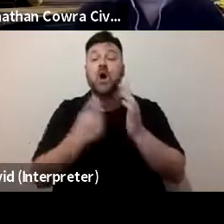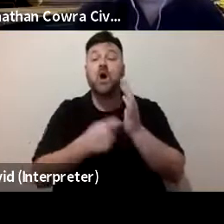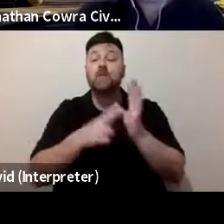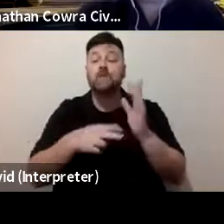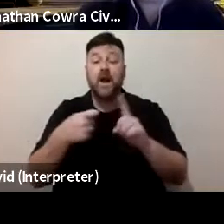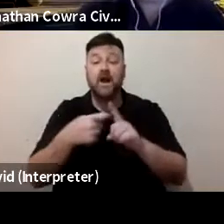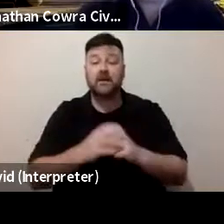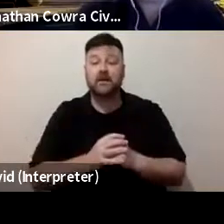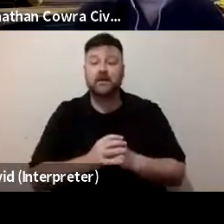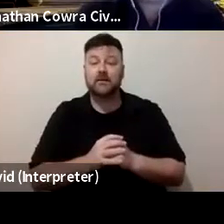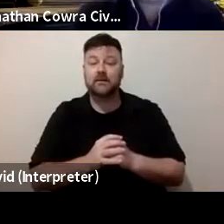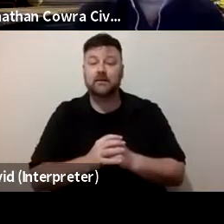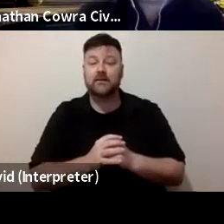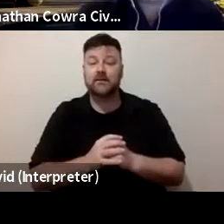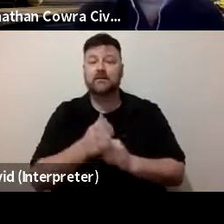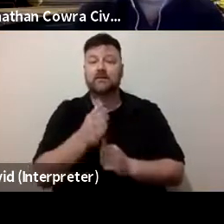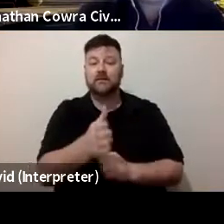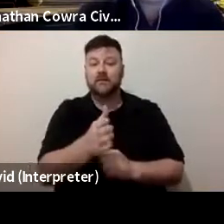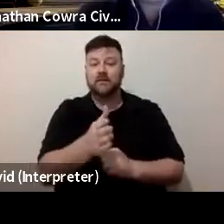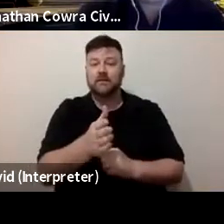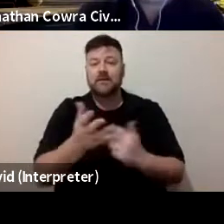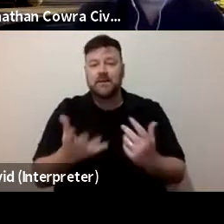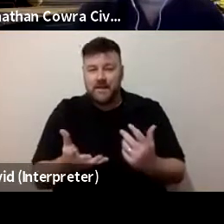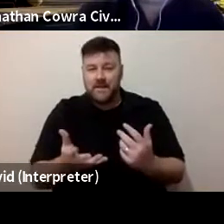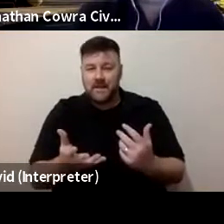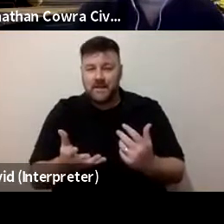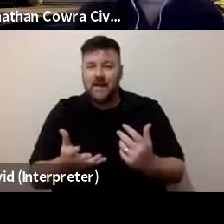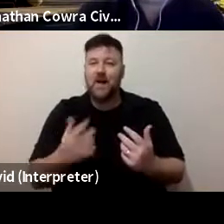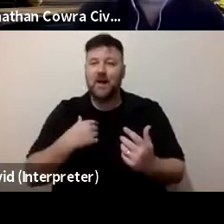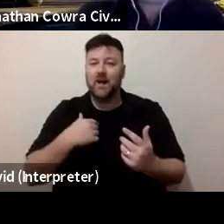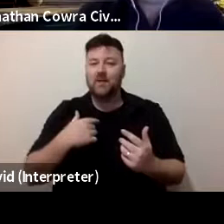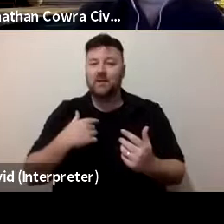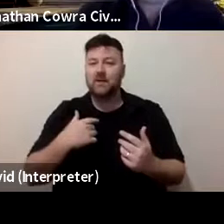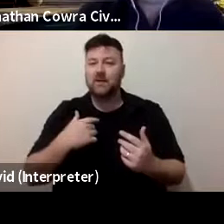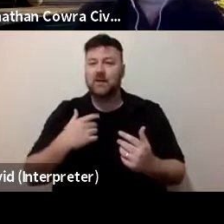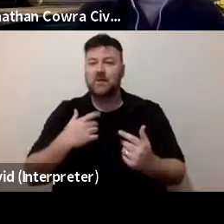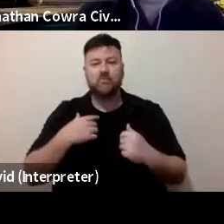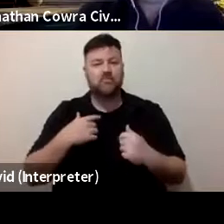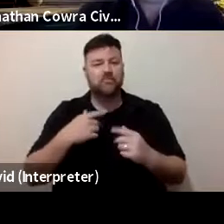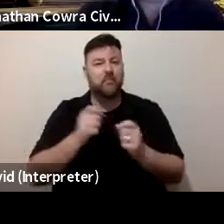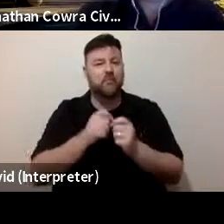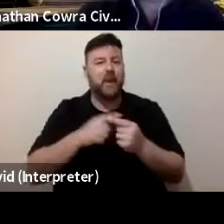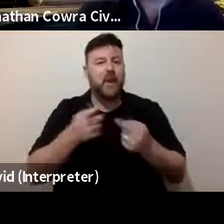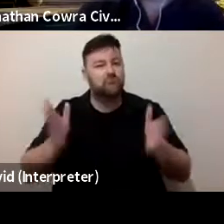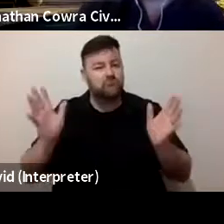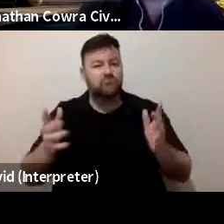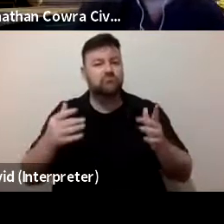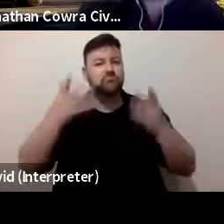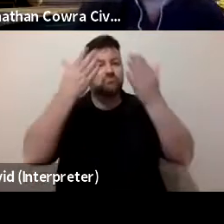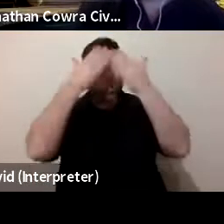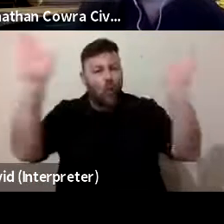I think it's something about stay completely open and experimental with these forms. See them